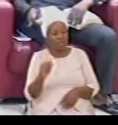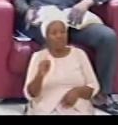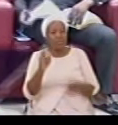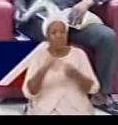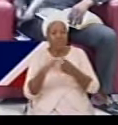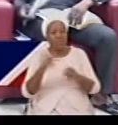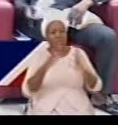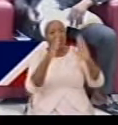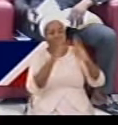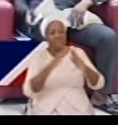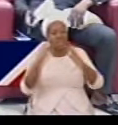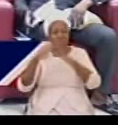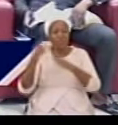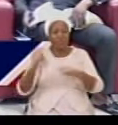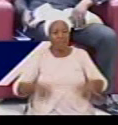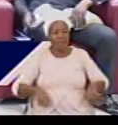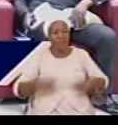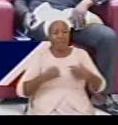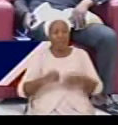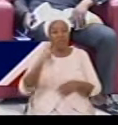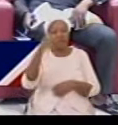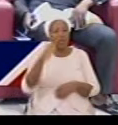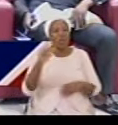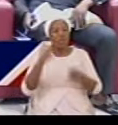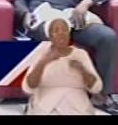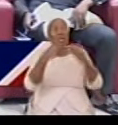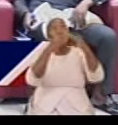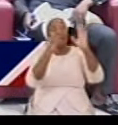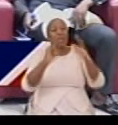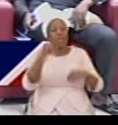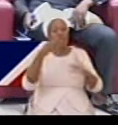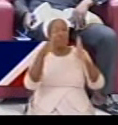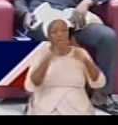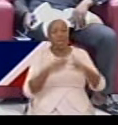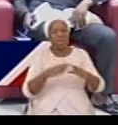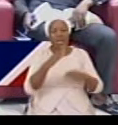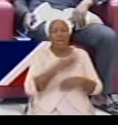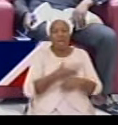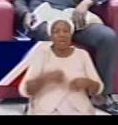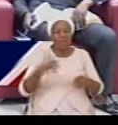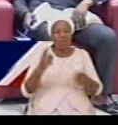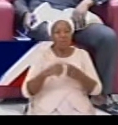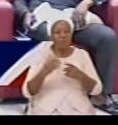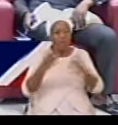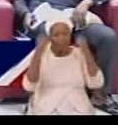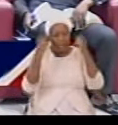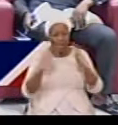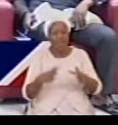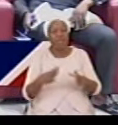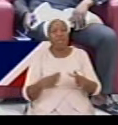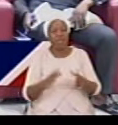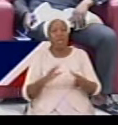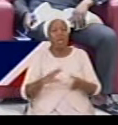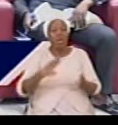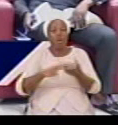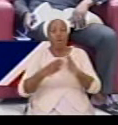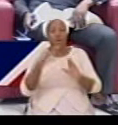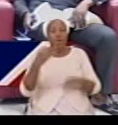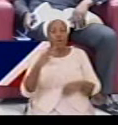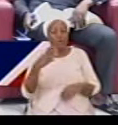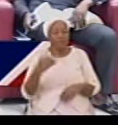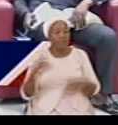God, the heavenly Jerusalem, and to the innumerable company of